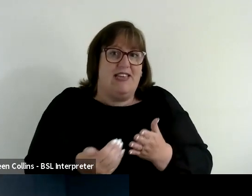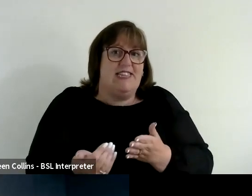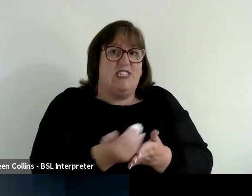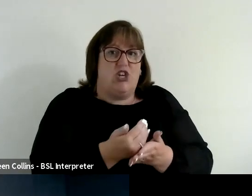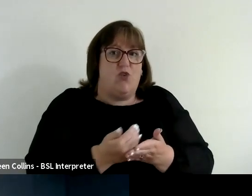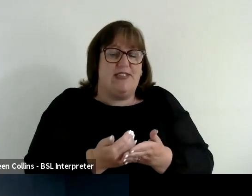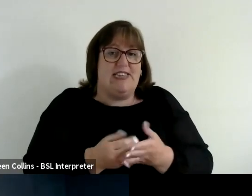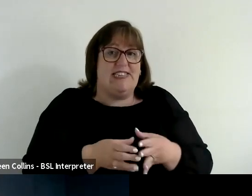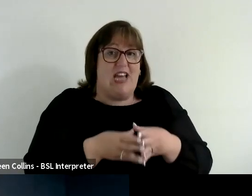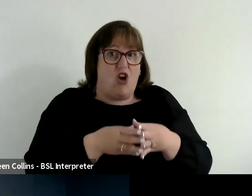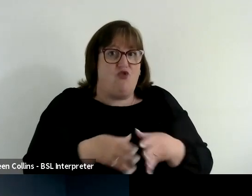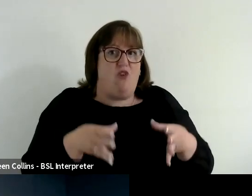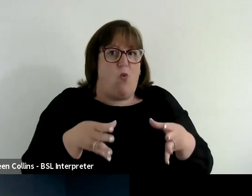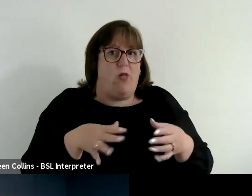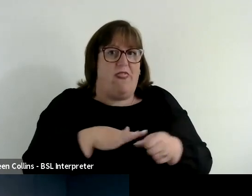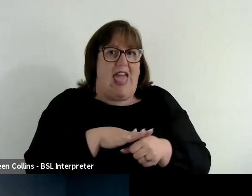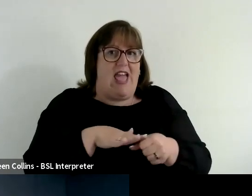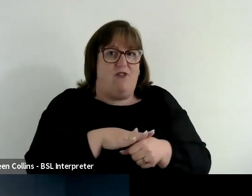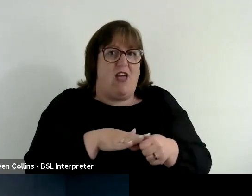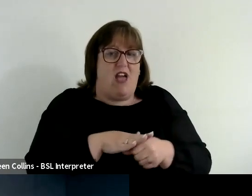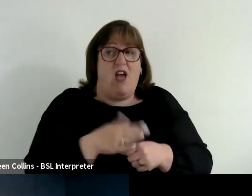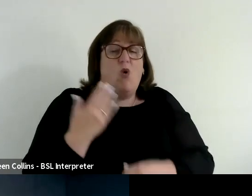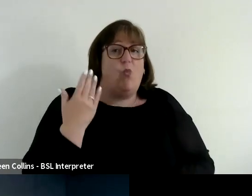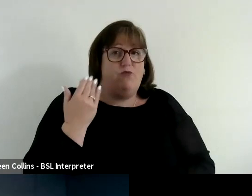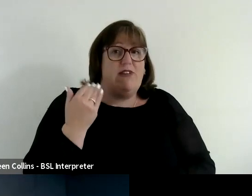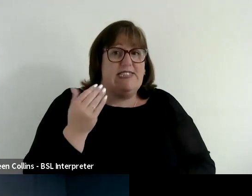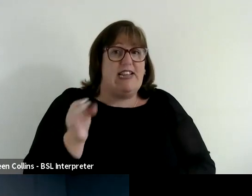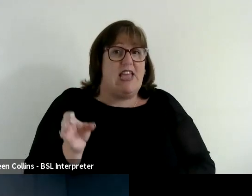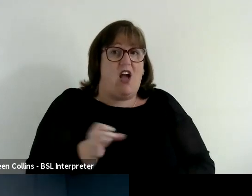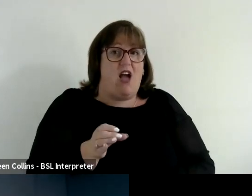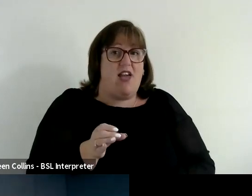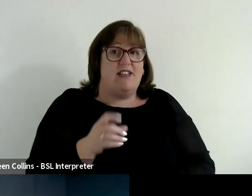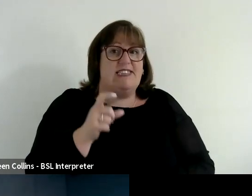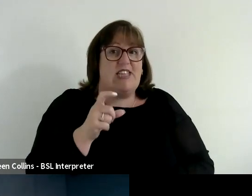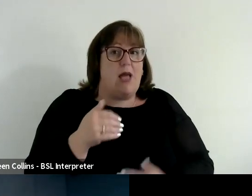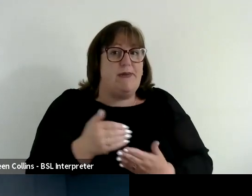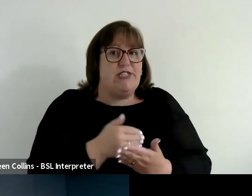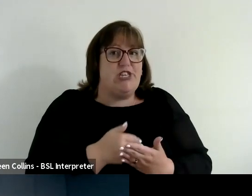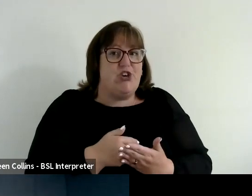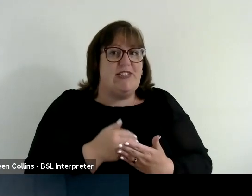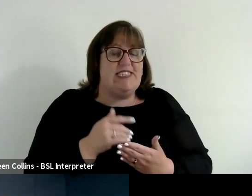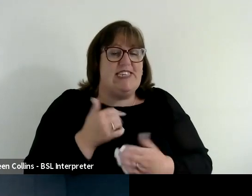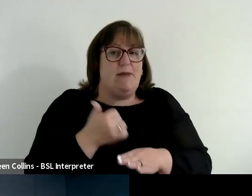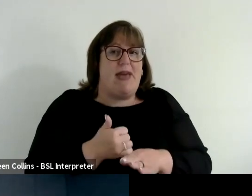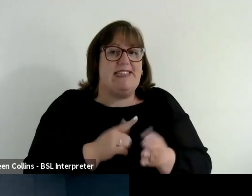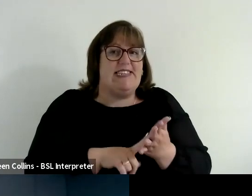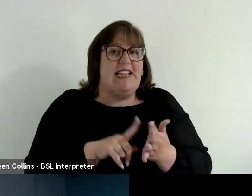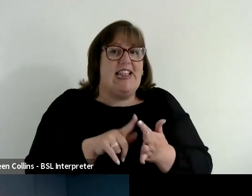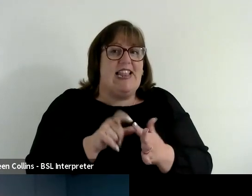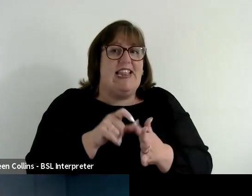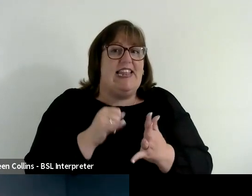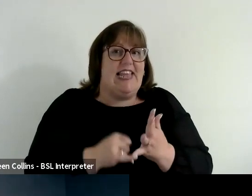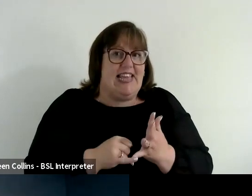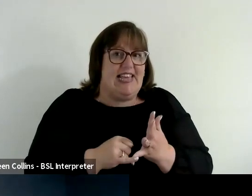recently hired a cybersecurity expert who's going to be based in Leeds. So our team is only 2 people. We've got 1 in London and 1 in